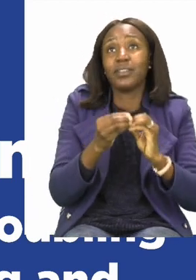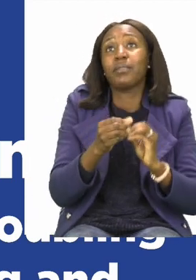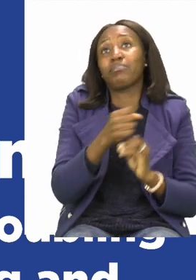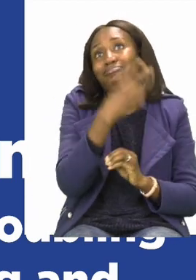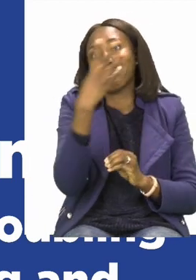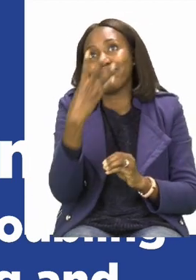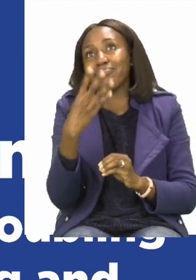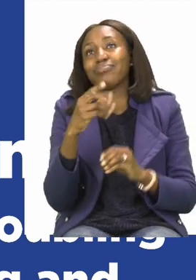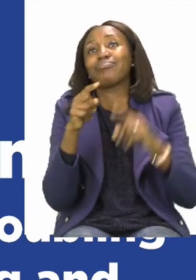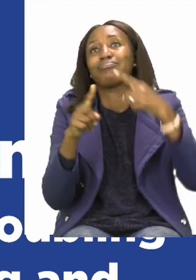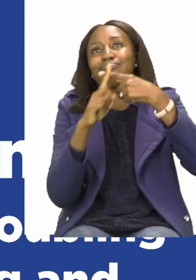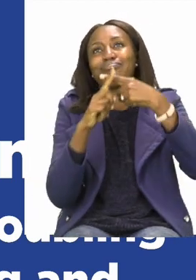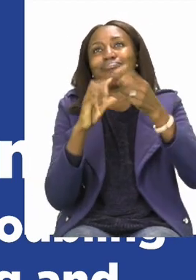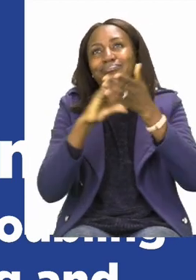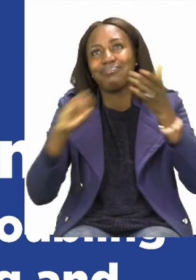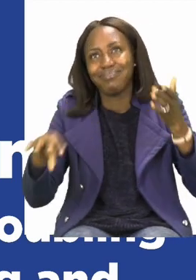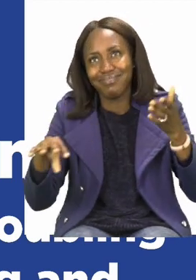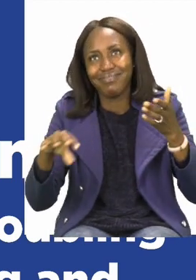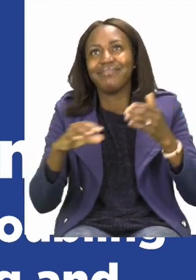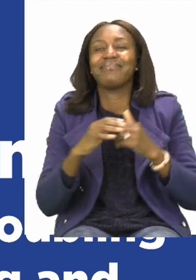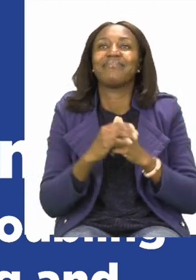problem solving.